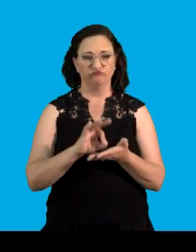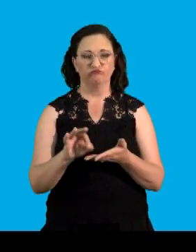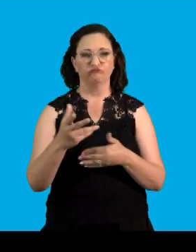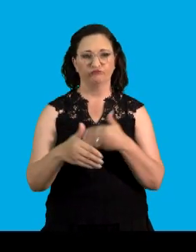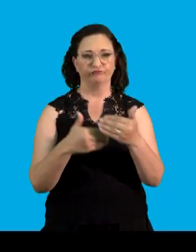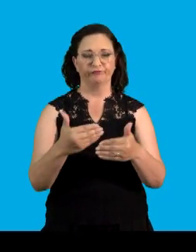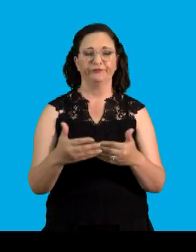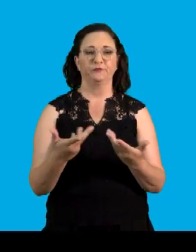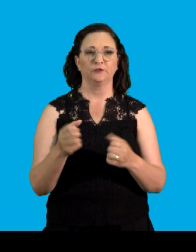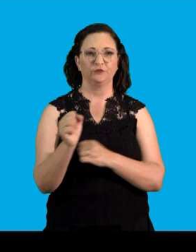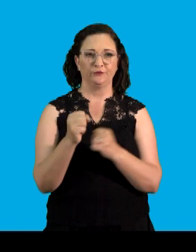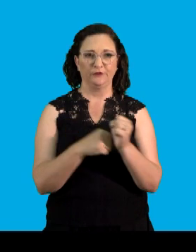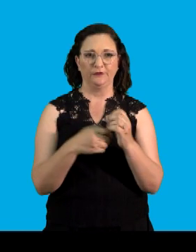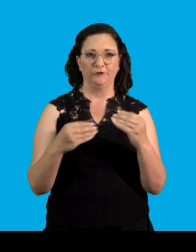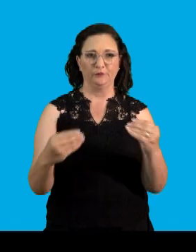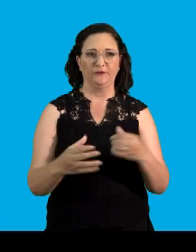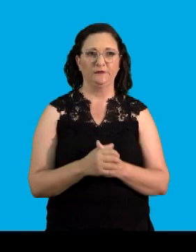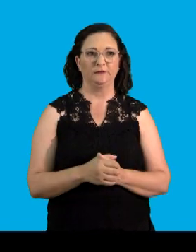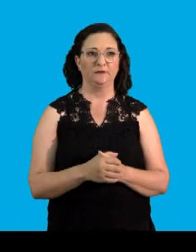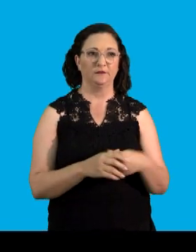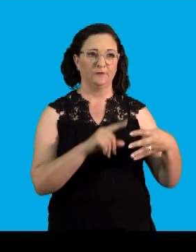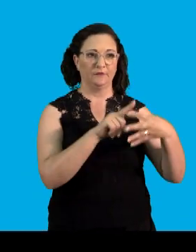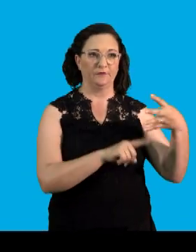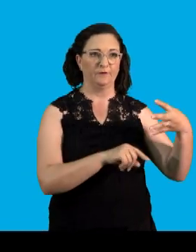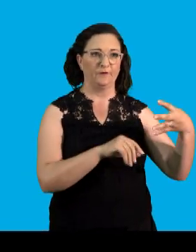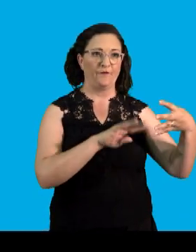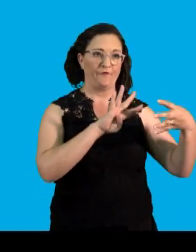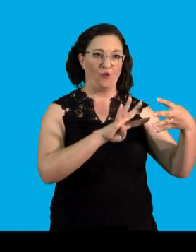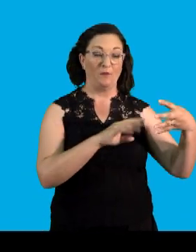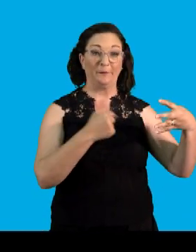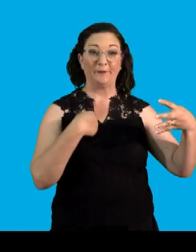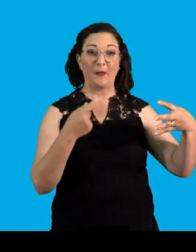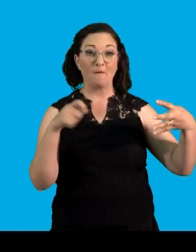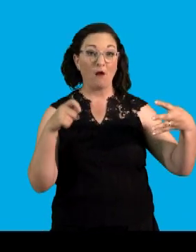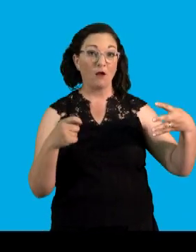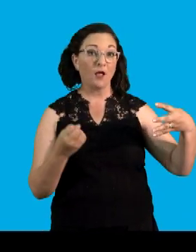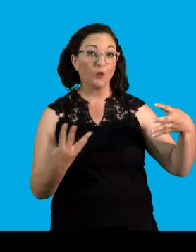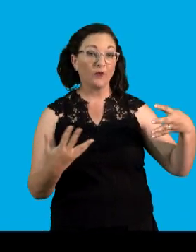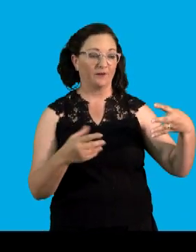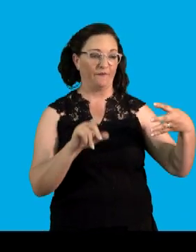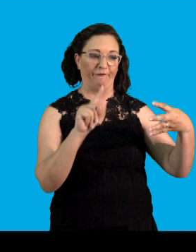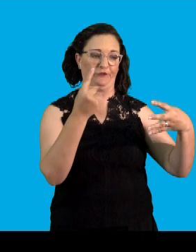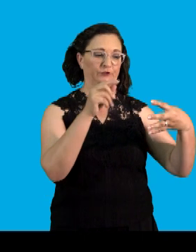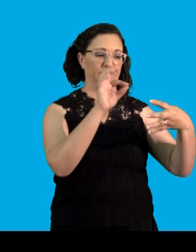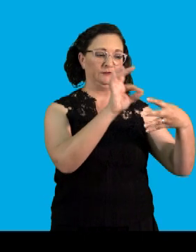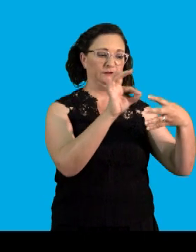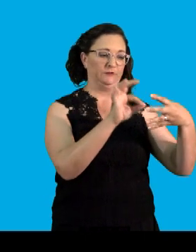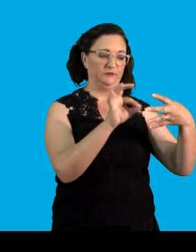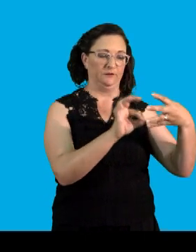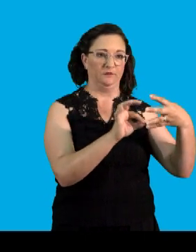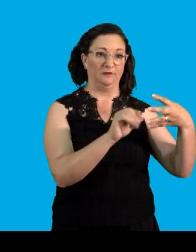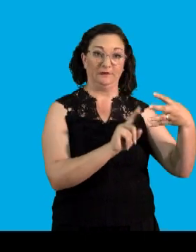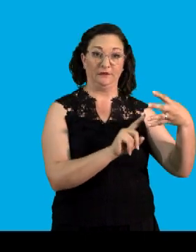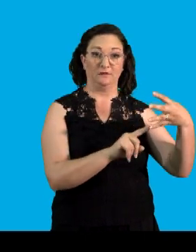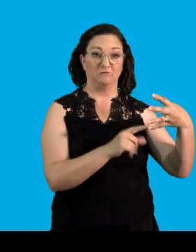of a business. So let's say this is what you've written in your exam. You've written 4. I'm going to mark what? The first 3. Not